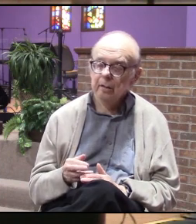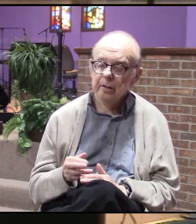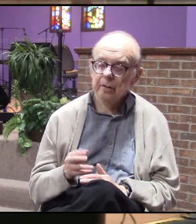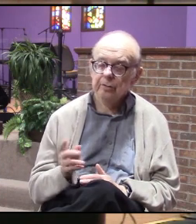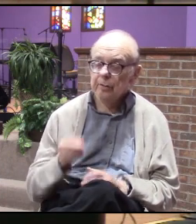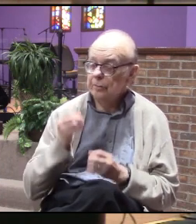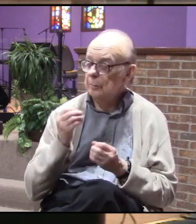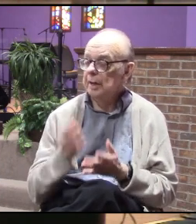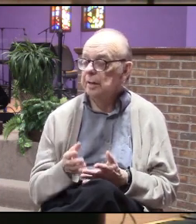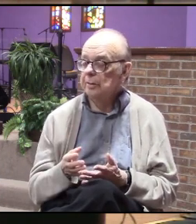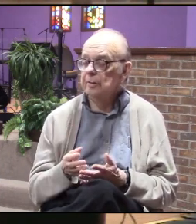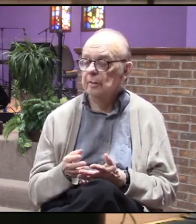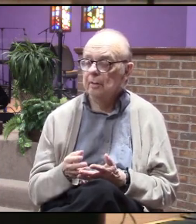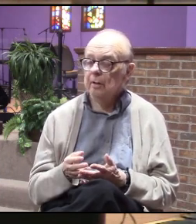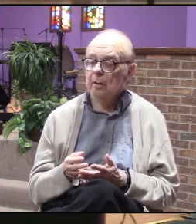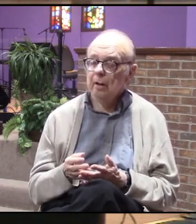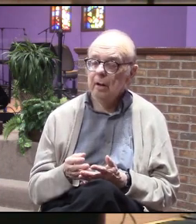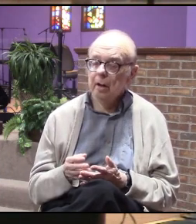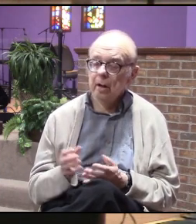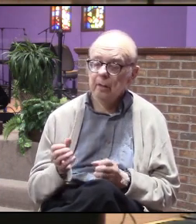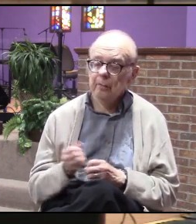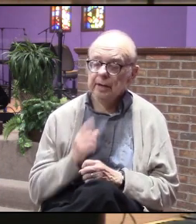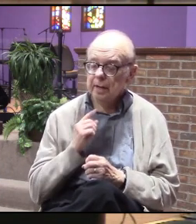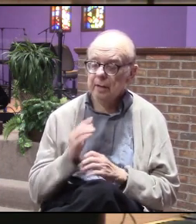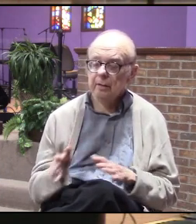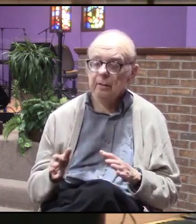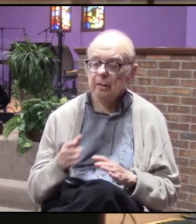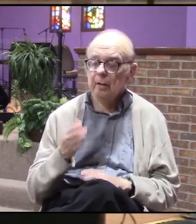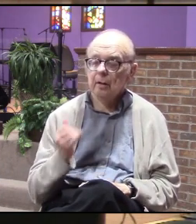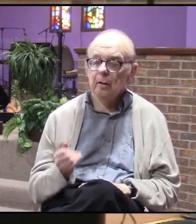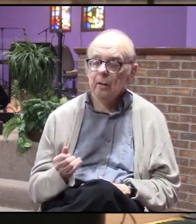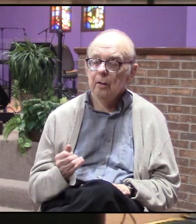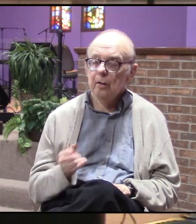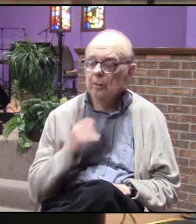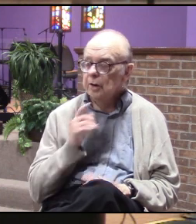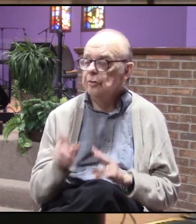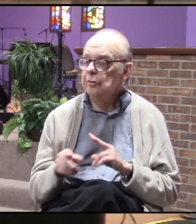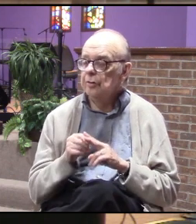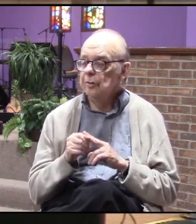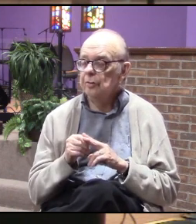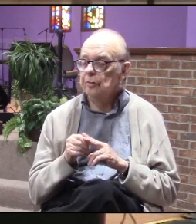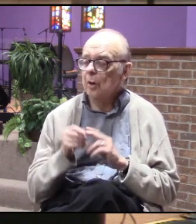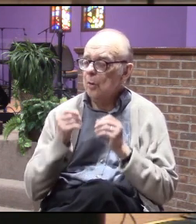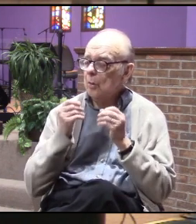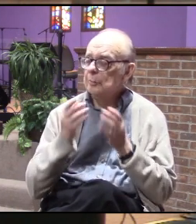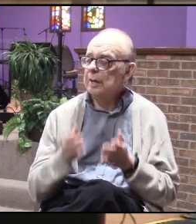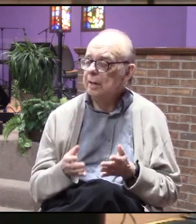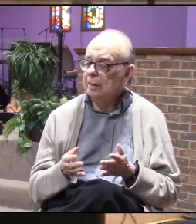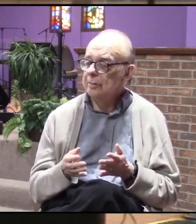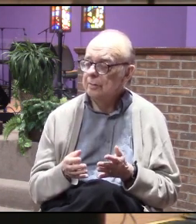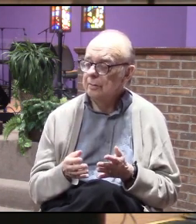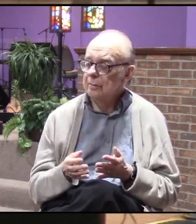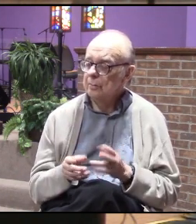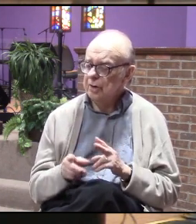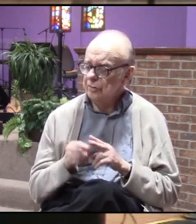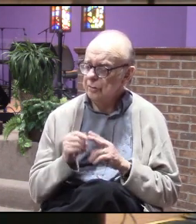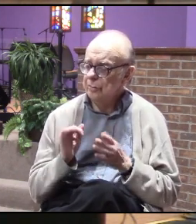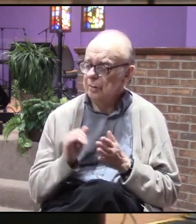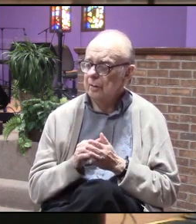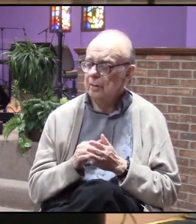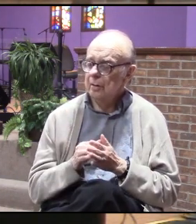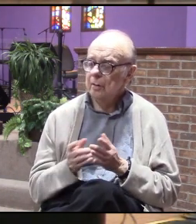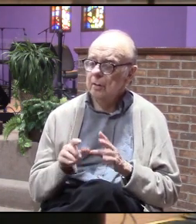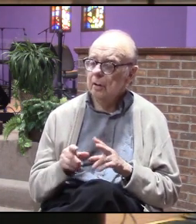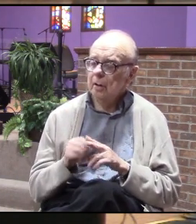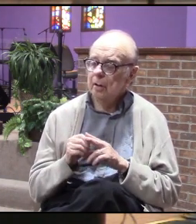his obedience. We get blessed because we choose obedience.